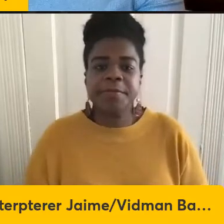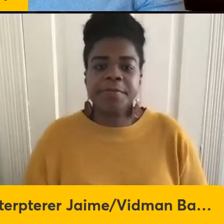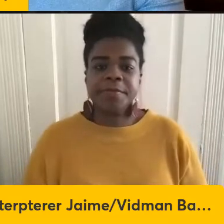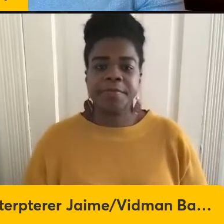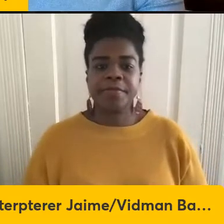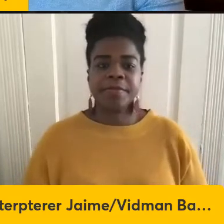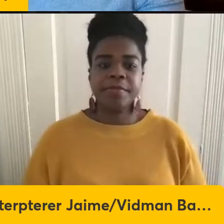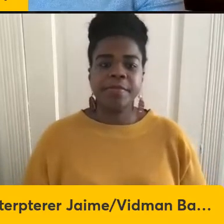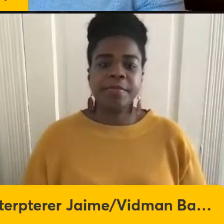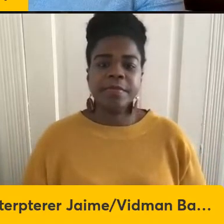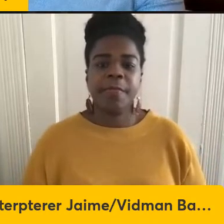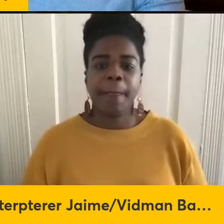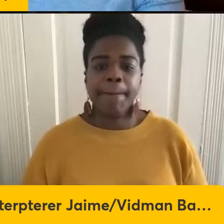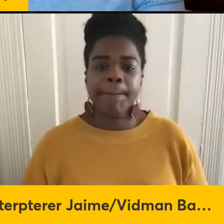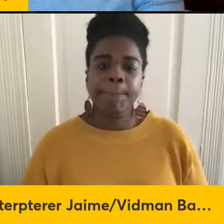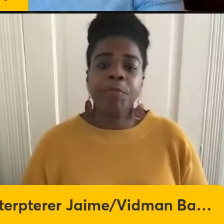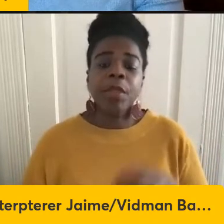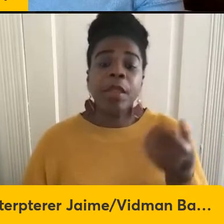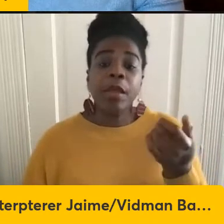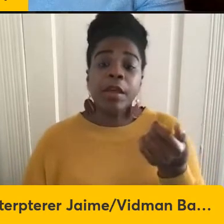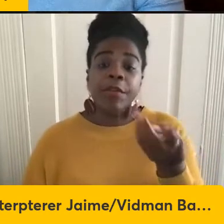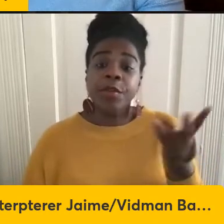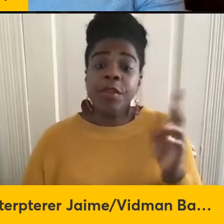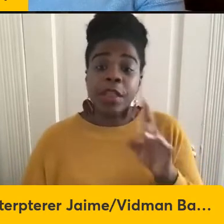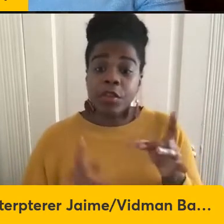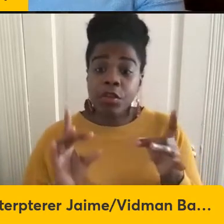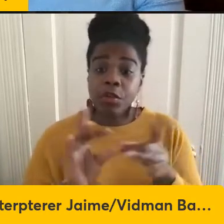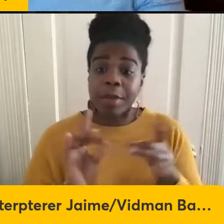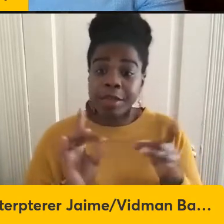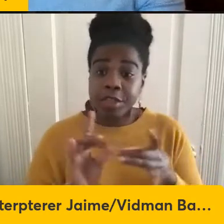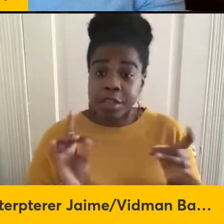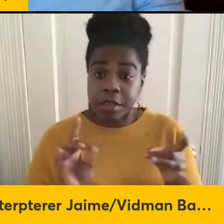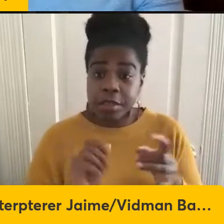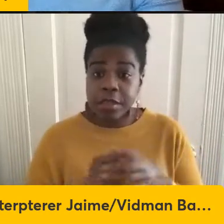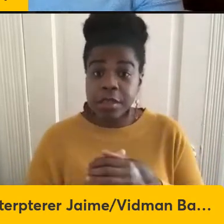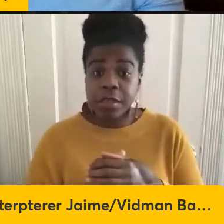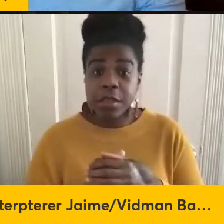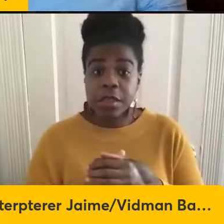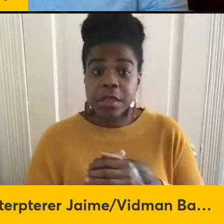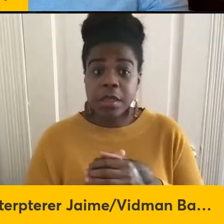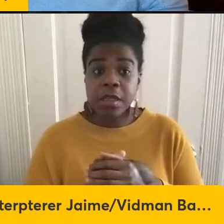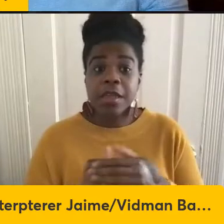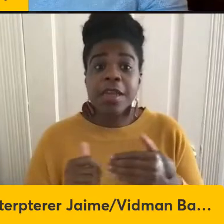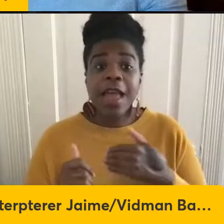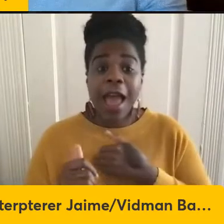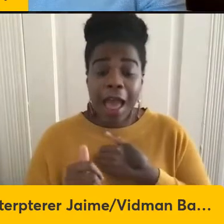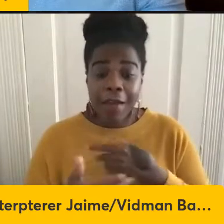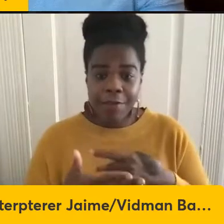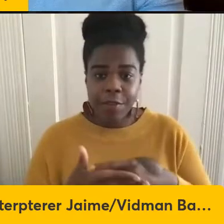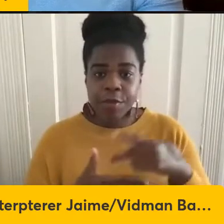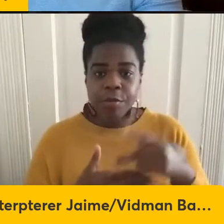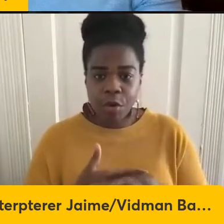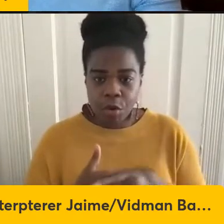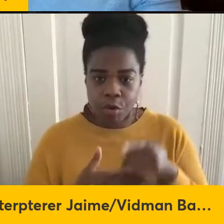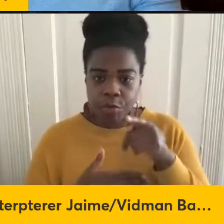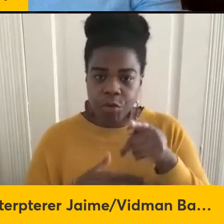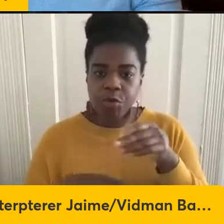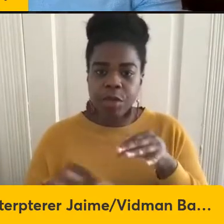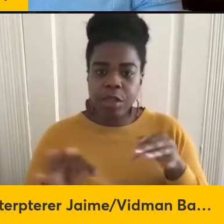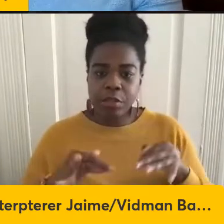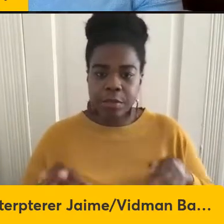a couple of the things you mentioned, I think that having the programming that you described,